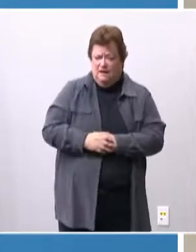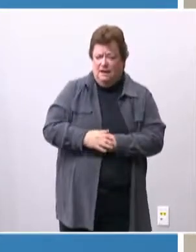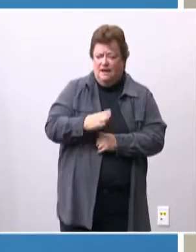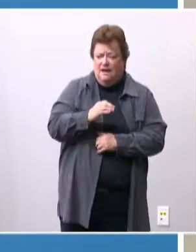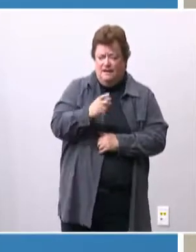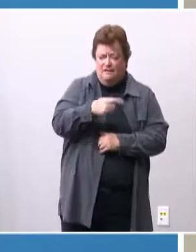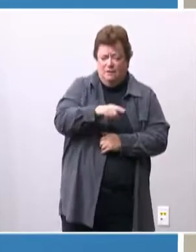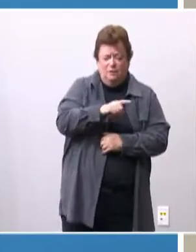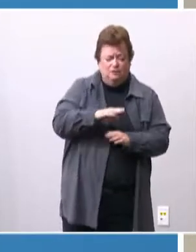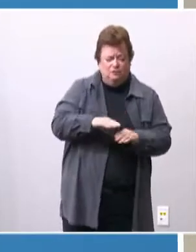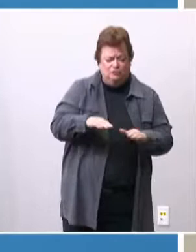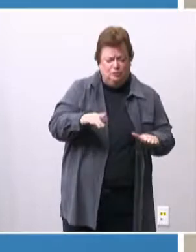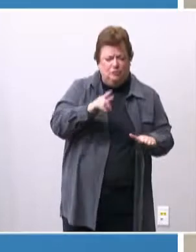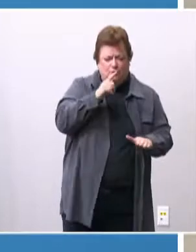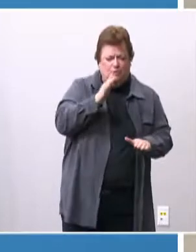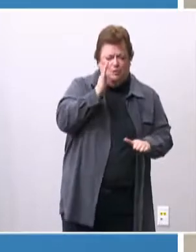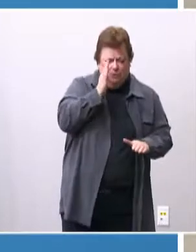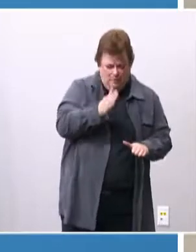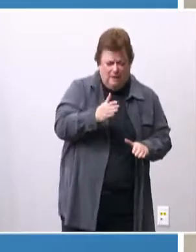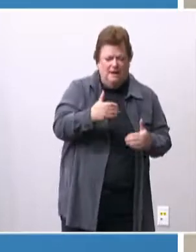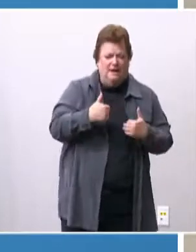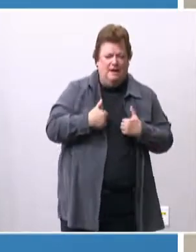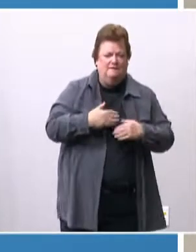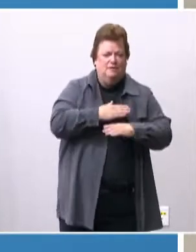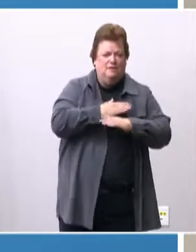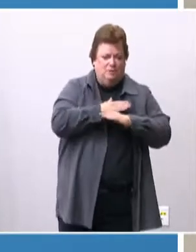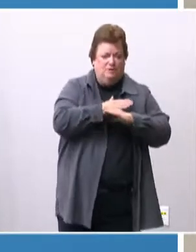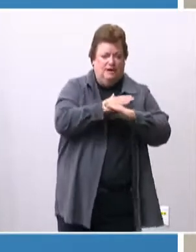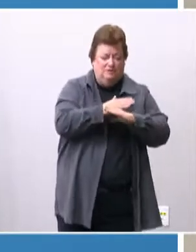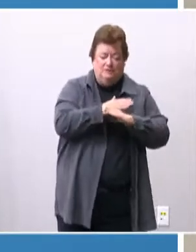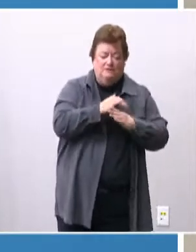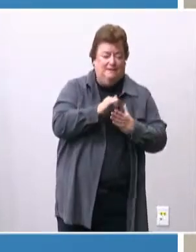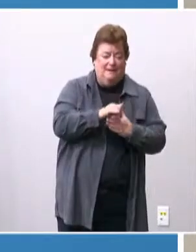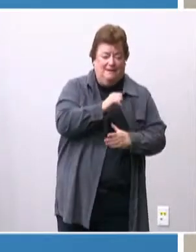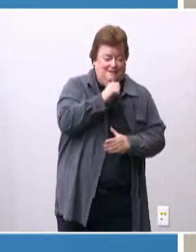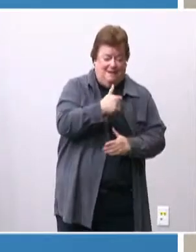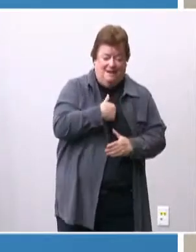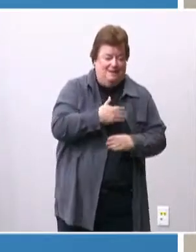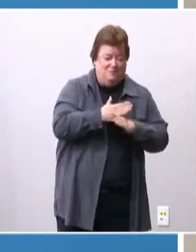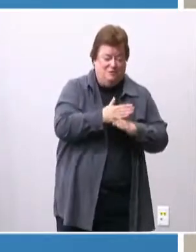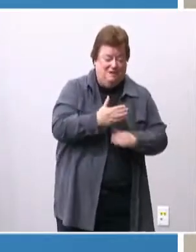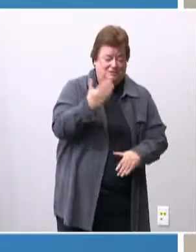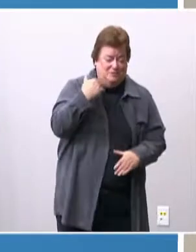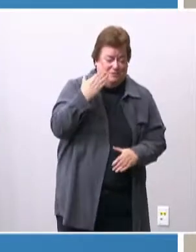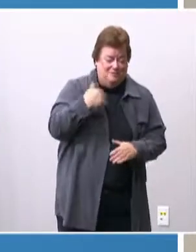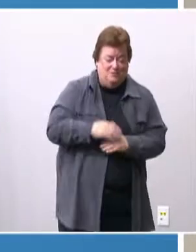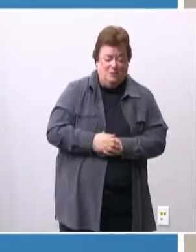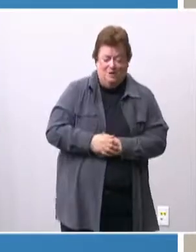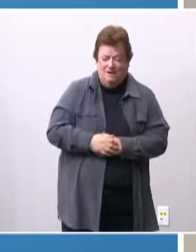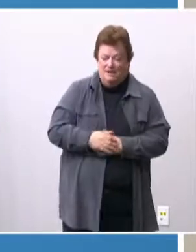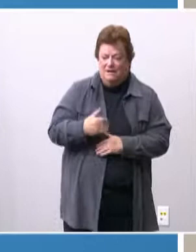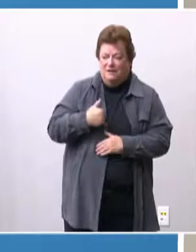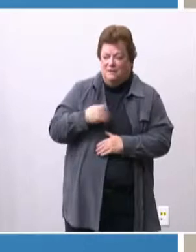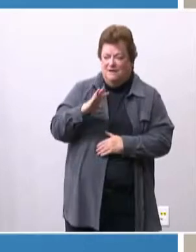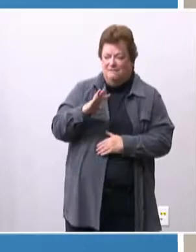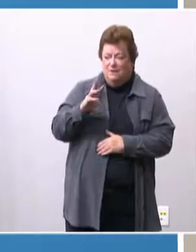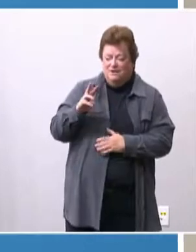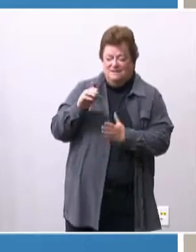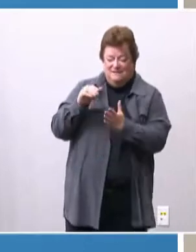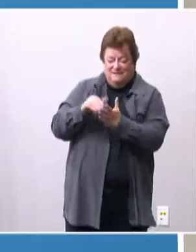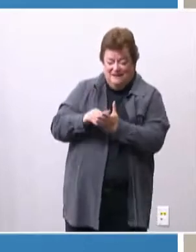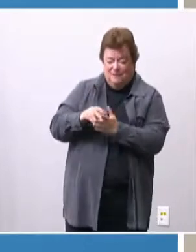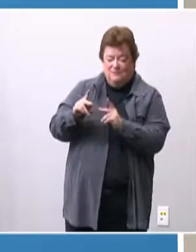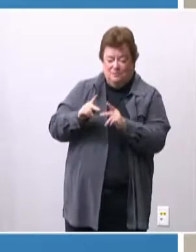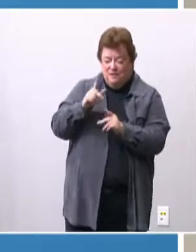and those are children who will be protected who weren't before. We have more than 46,000 people who